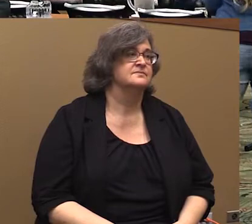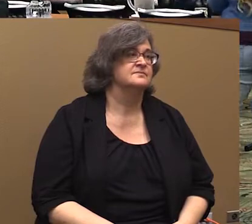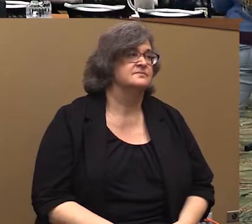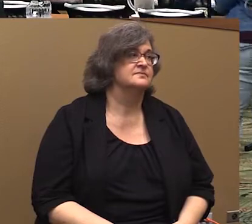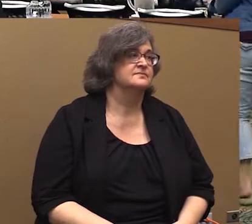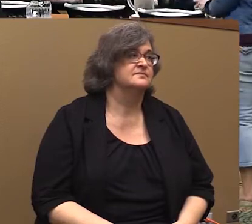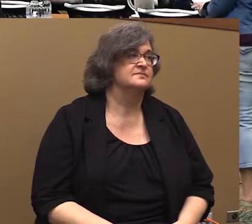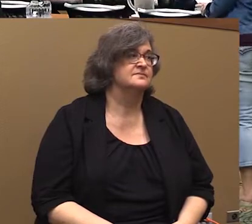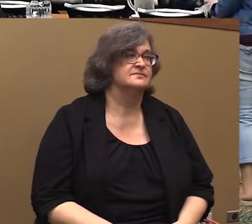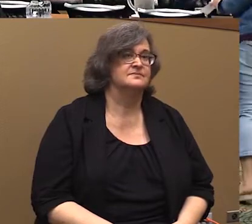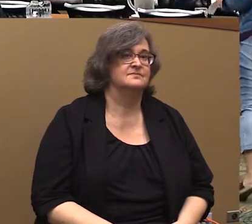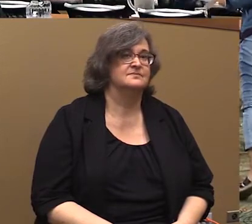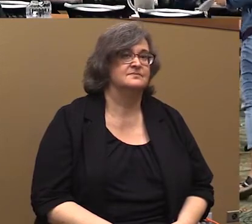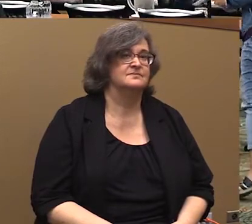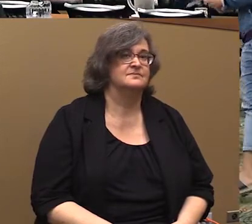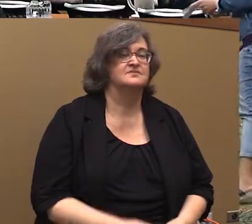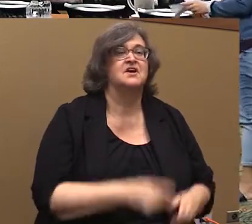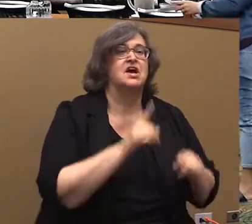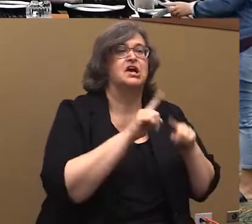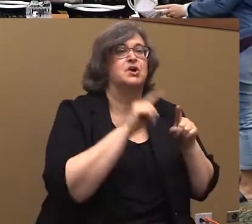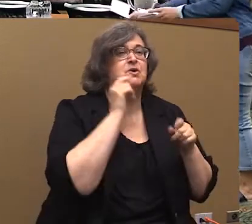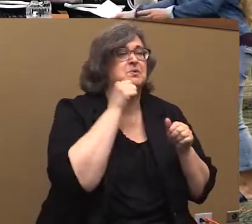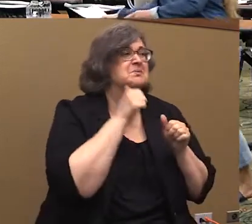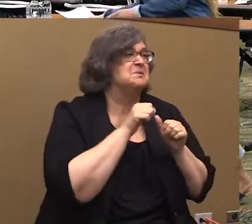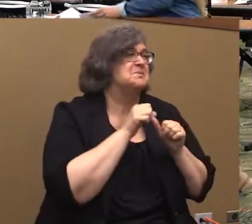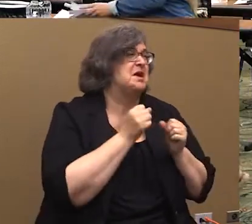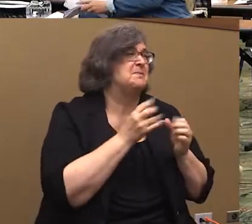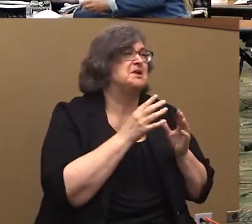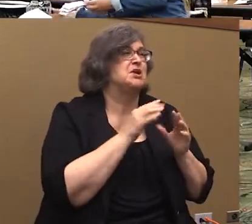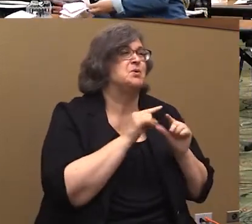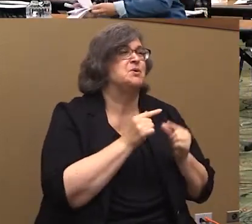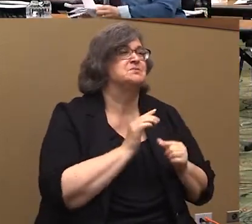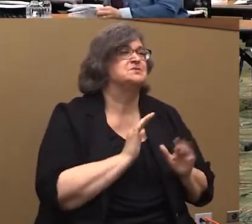do that sign. Thank you. Appreciate it.